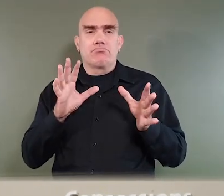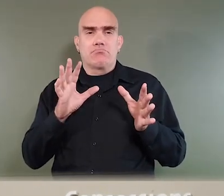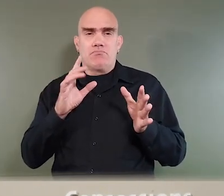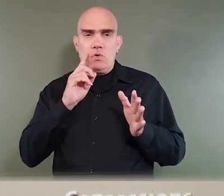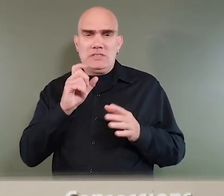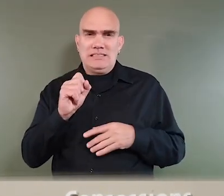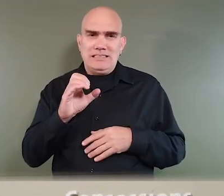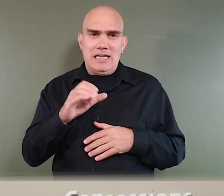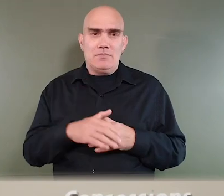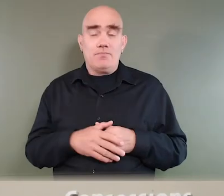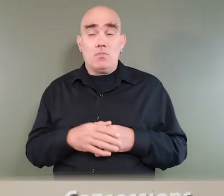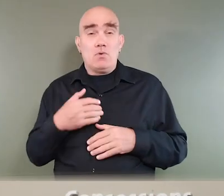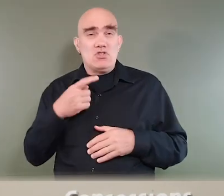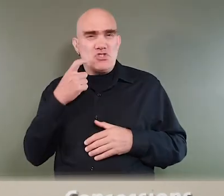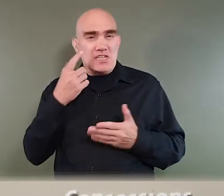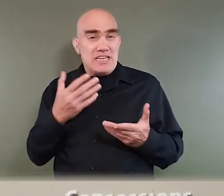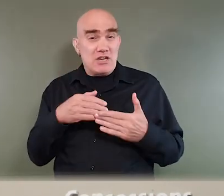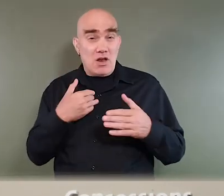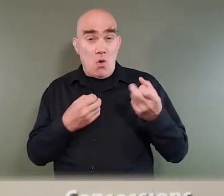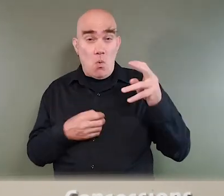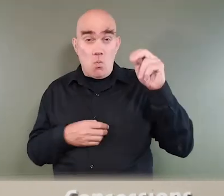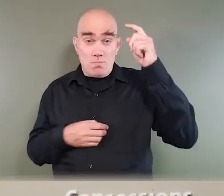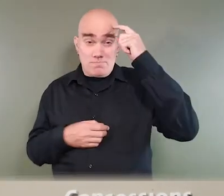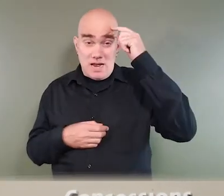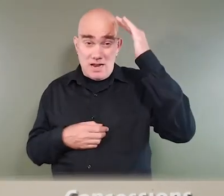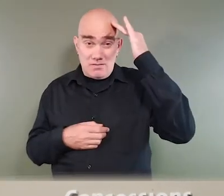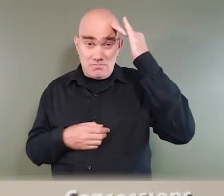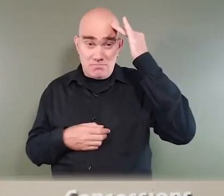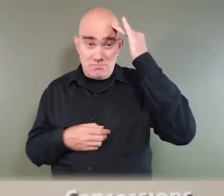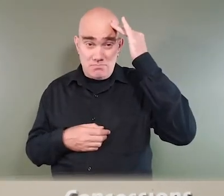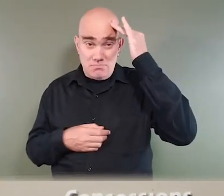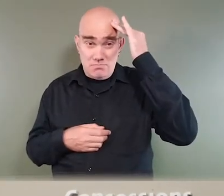we were just here in our own minds.